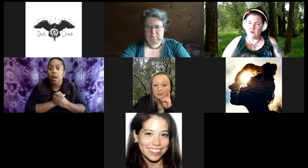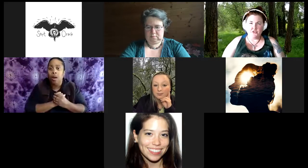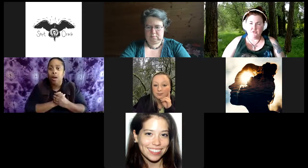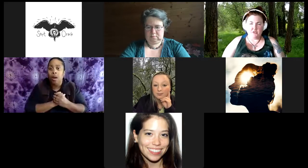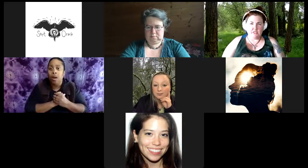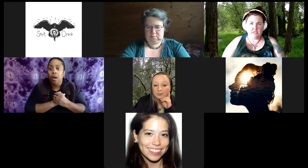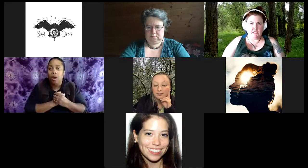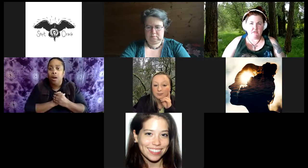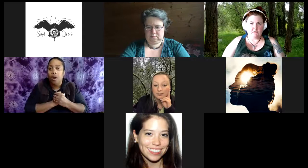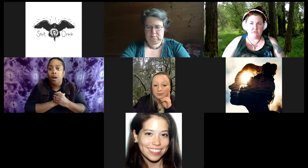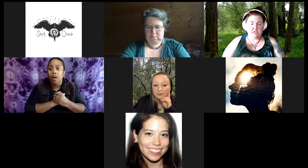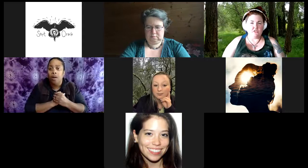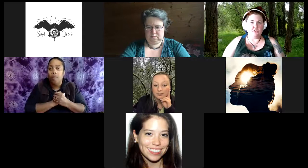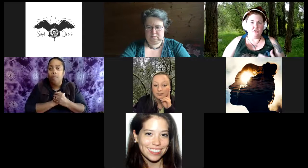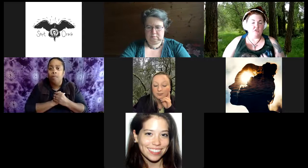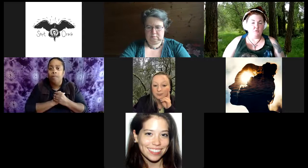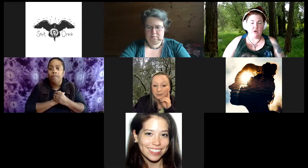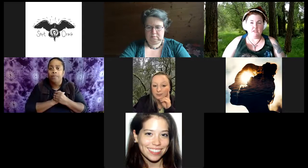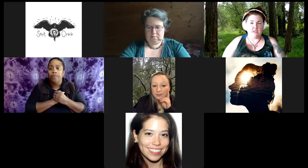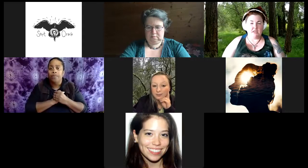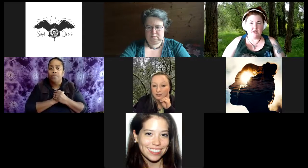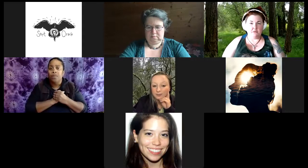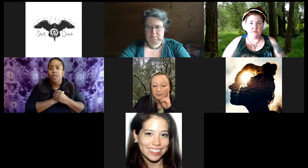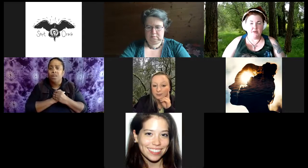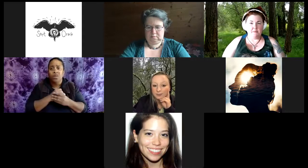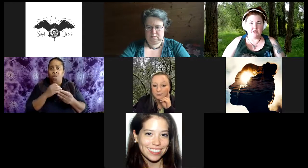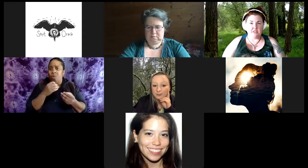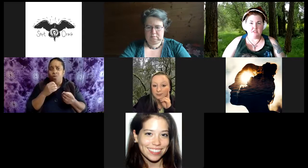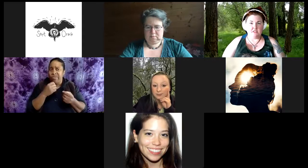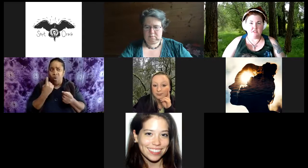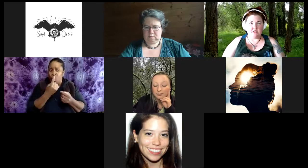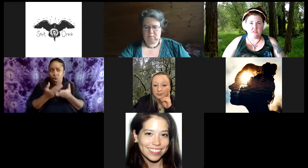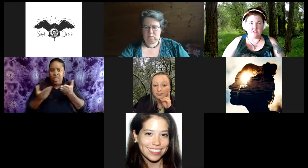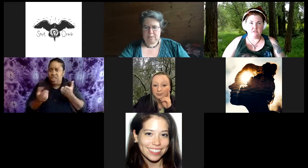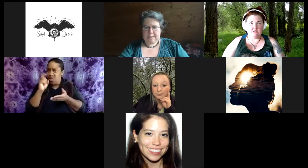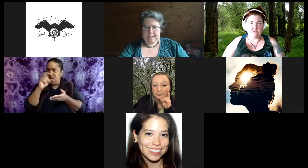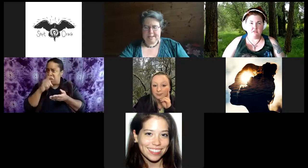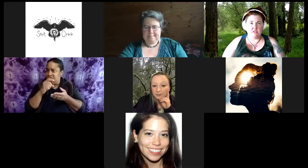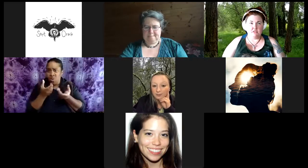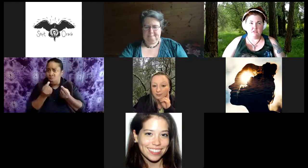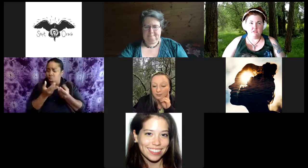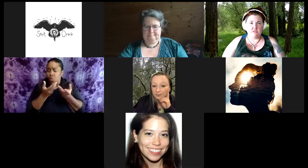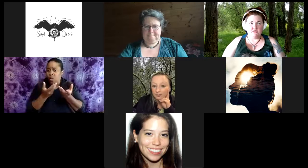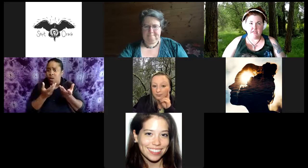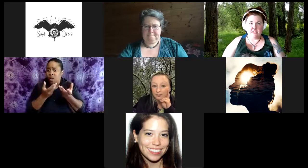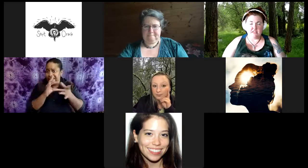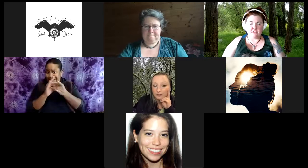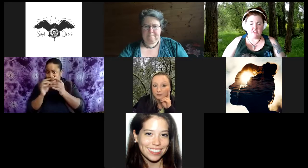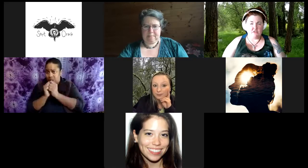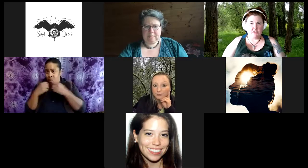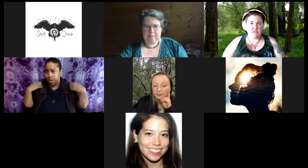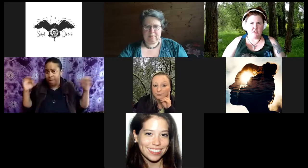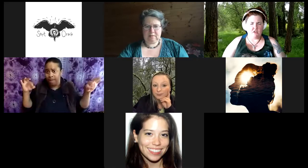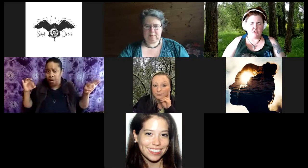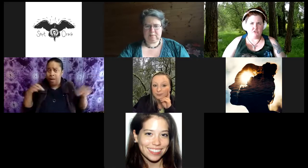I think all you really need to do if you want to connect with them is just find